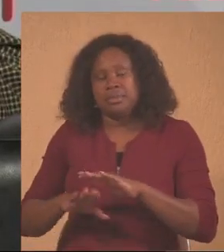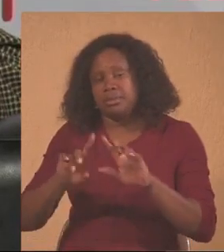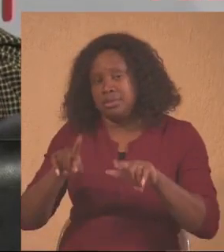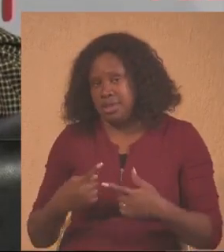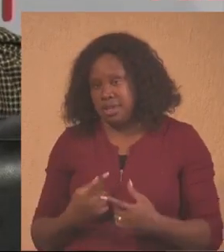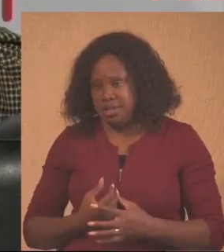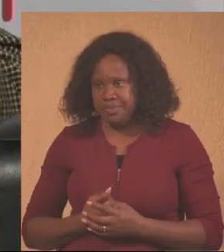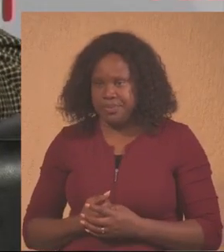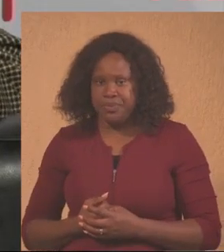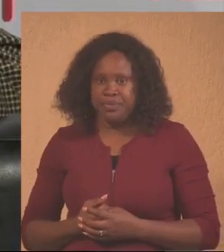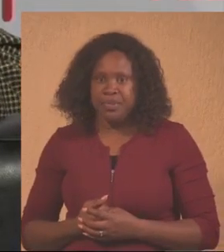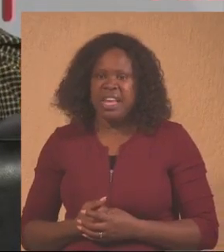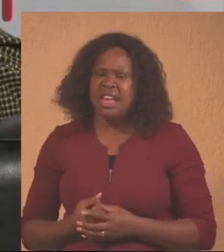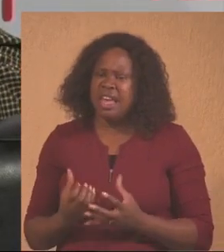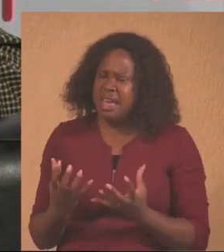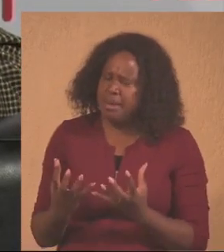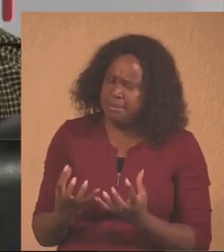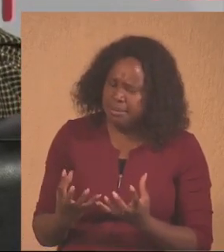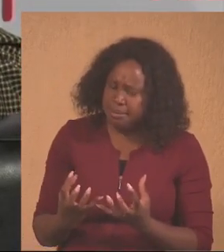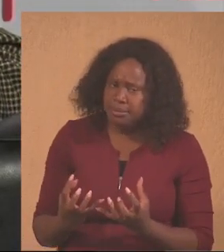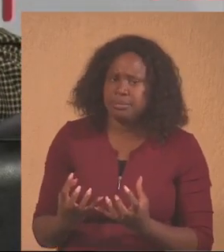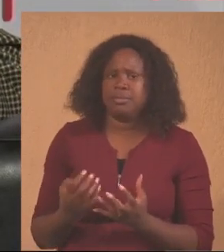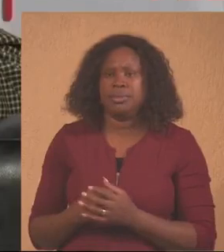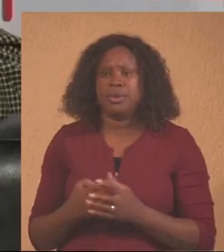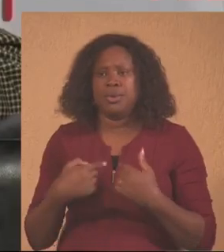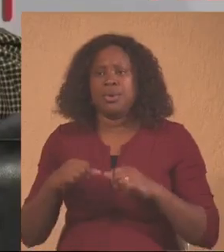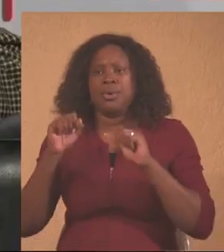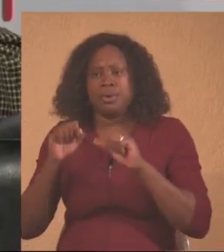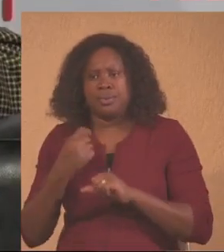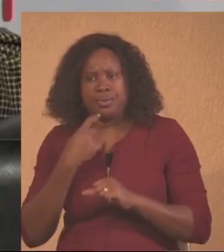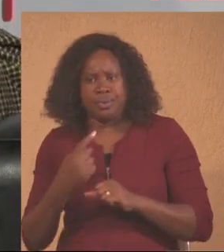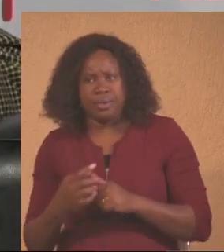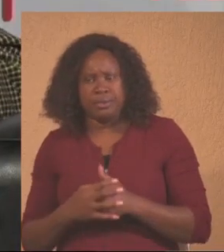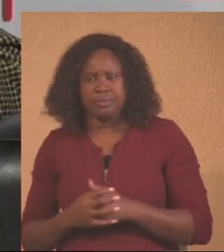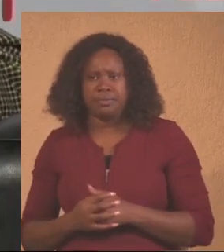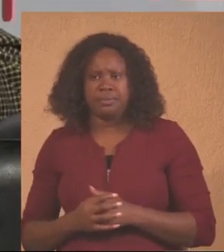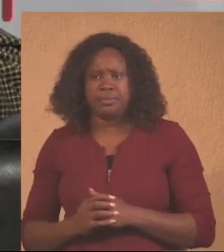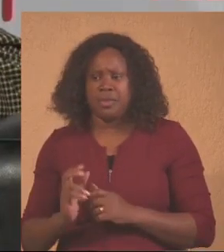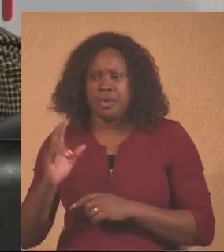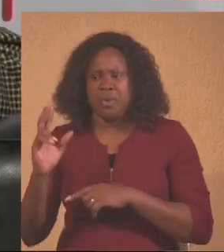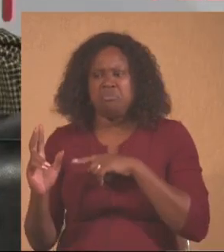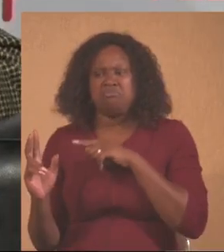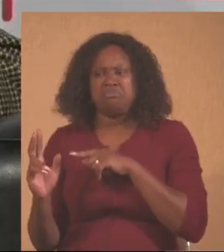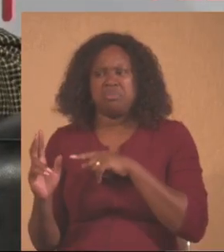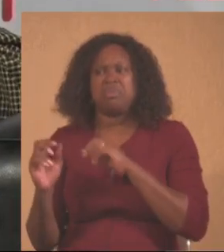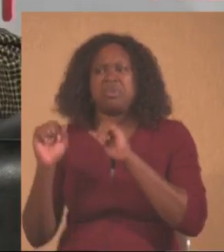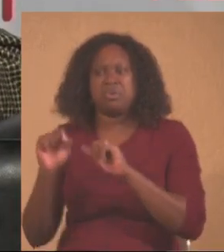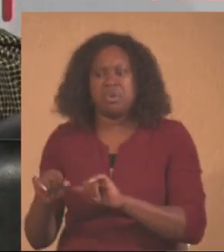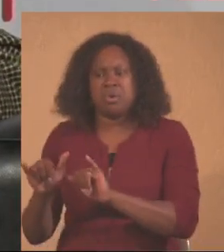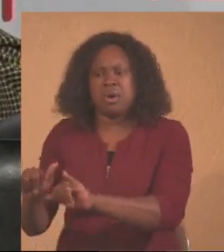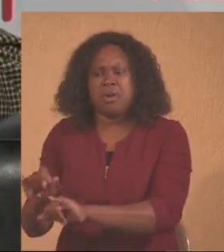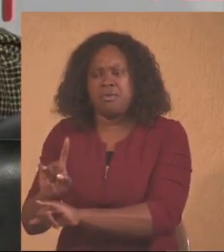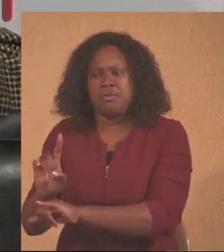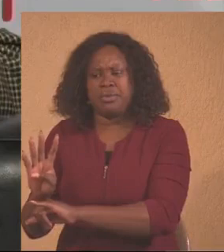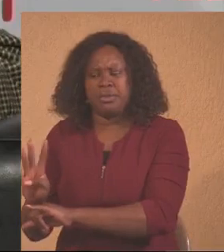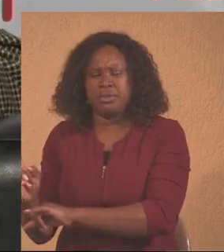things, needs, that we can say this person can stay for 14